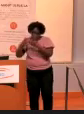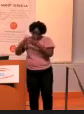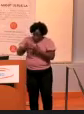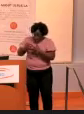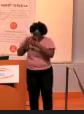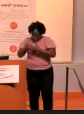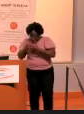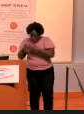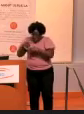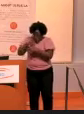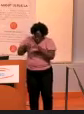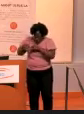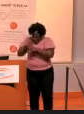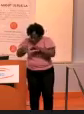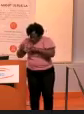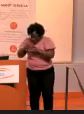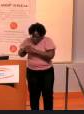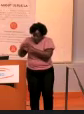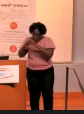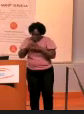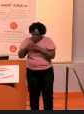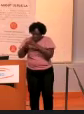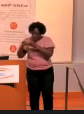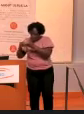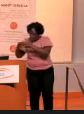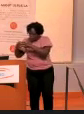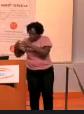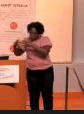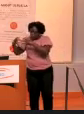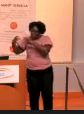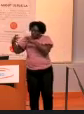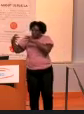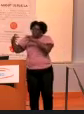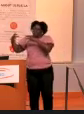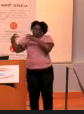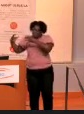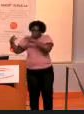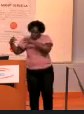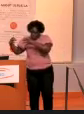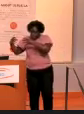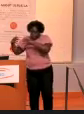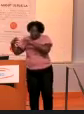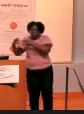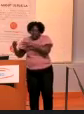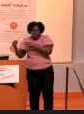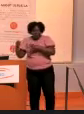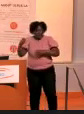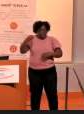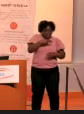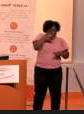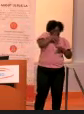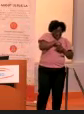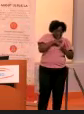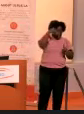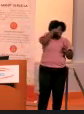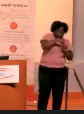in the lab. Then they're expanded to give sufficient numbers to be functional in the patient, and they're reinfused